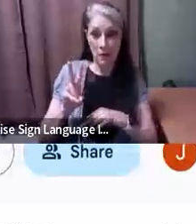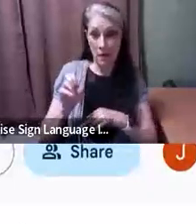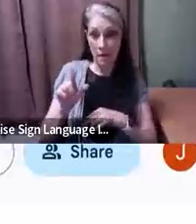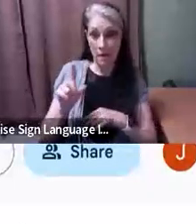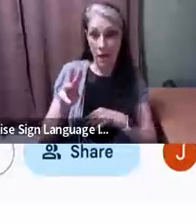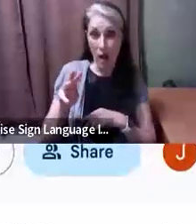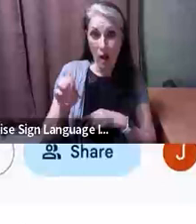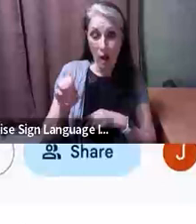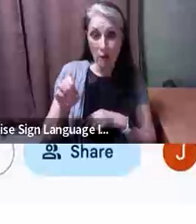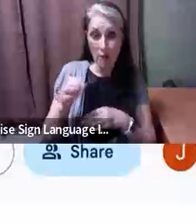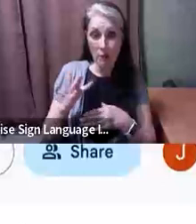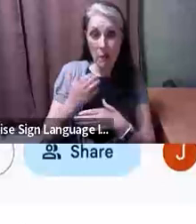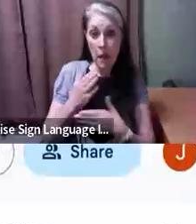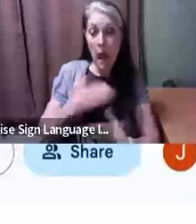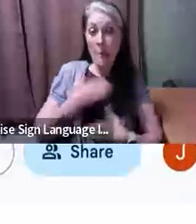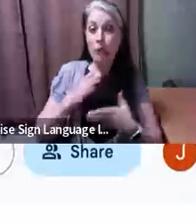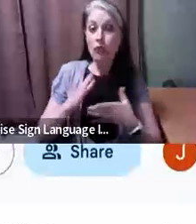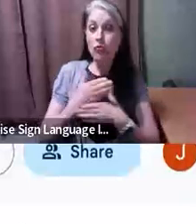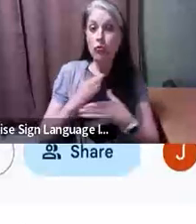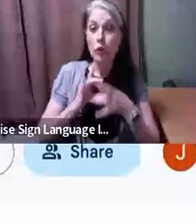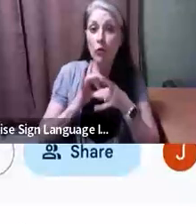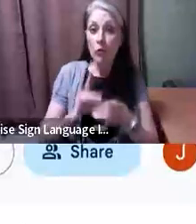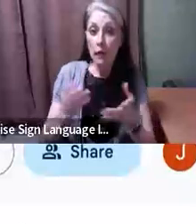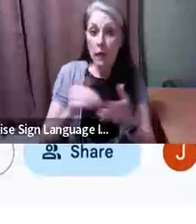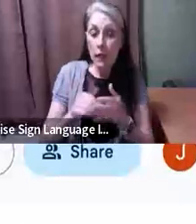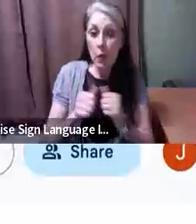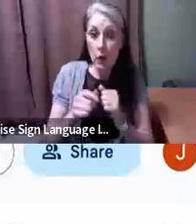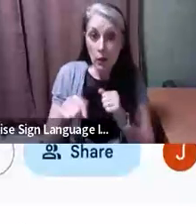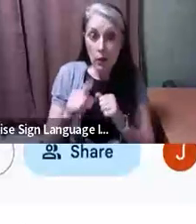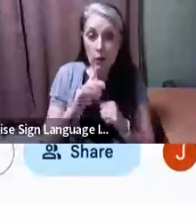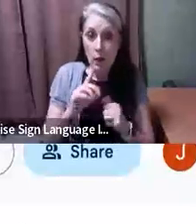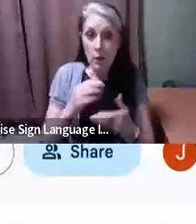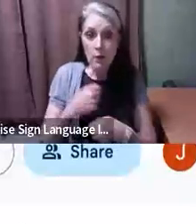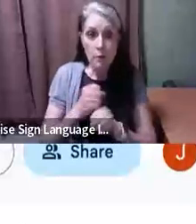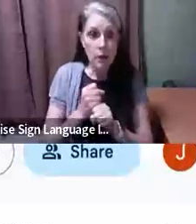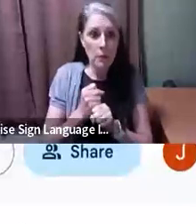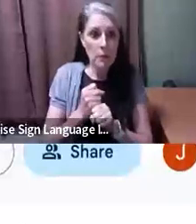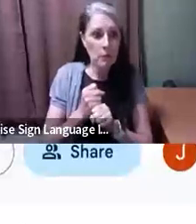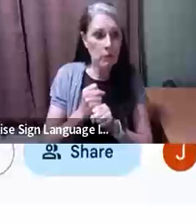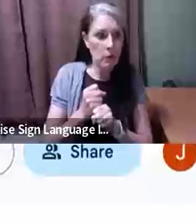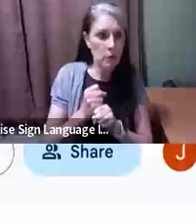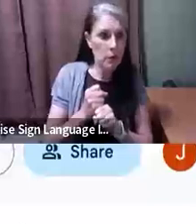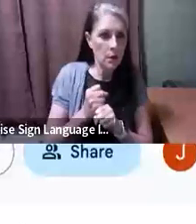I'm happy to share the link to that again. That was produced by the Ford Foundation.